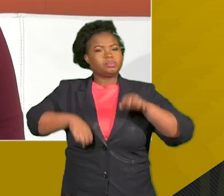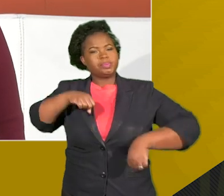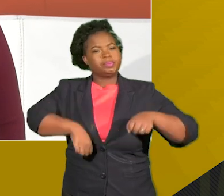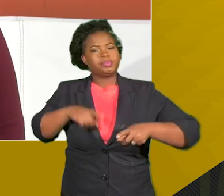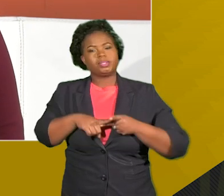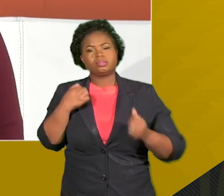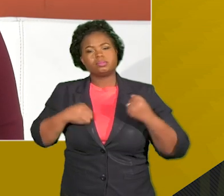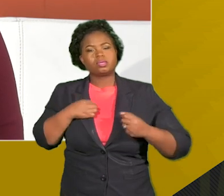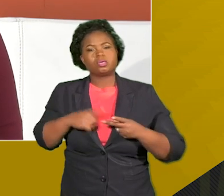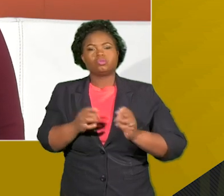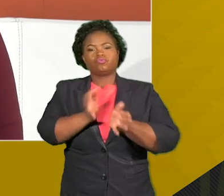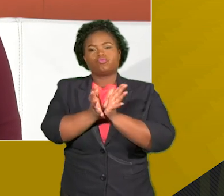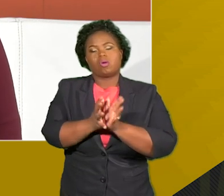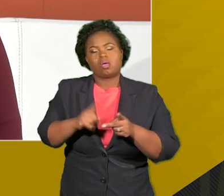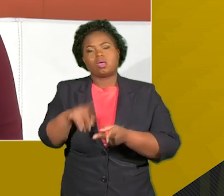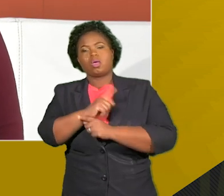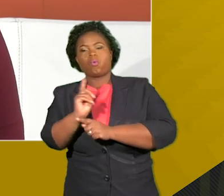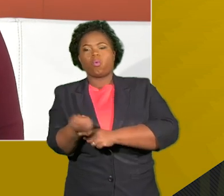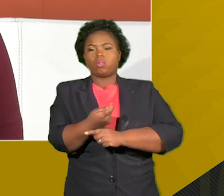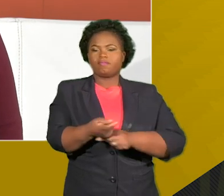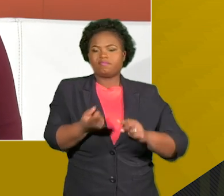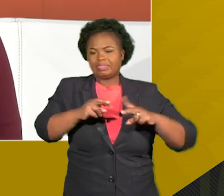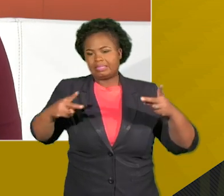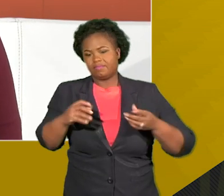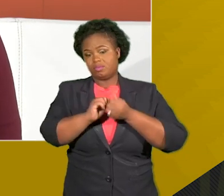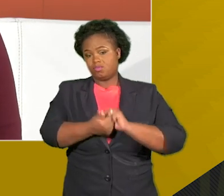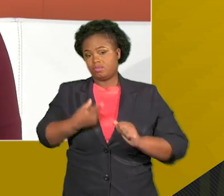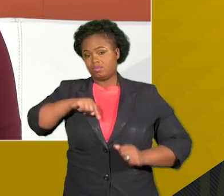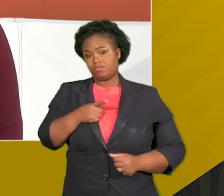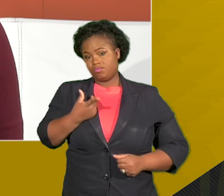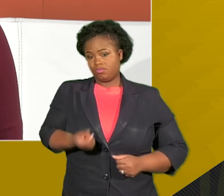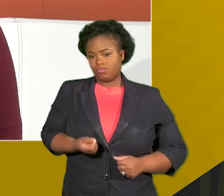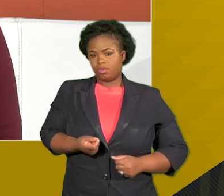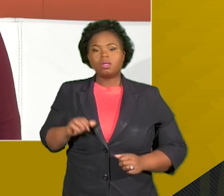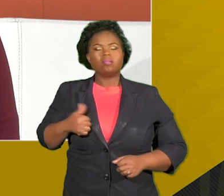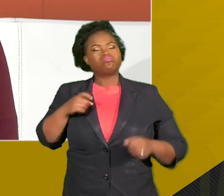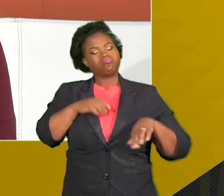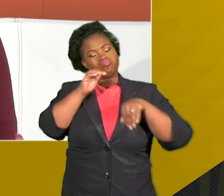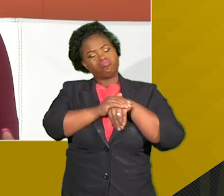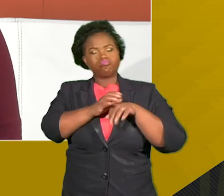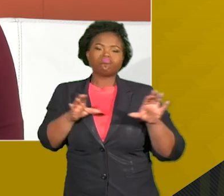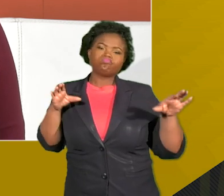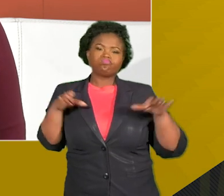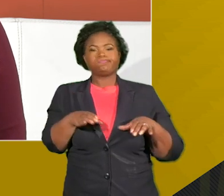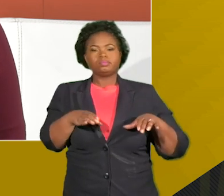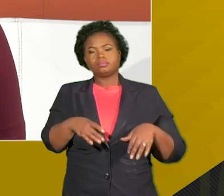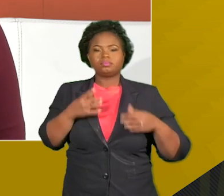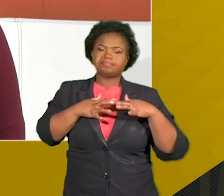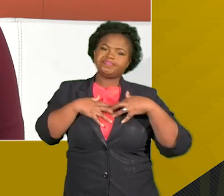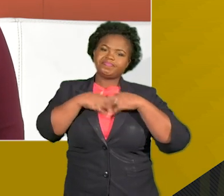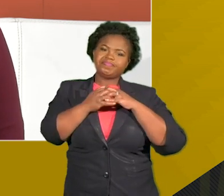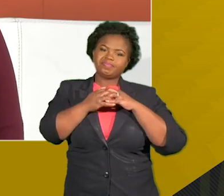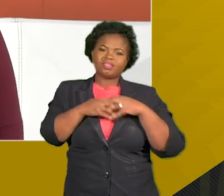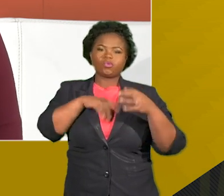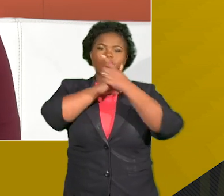We play soccer. We play golf. And basically, it came about where a group of friends just came along and decided to form